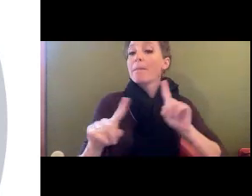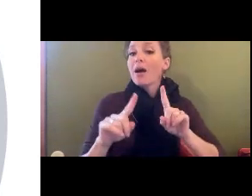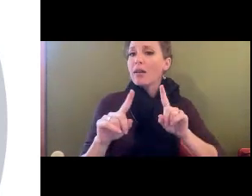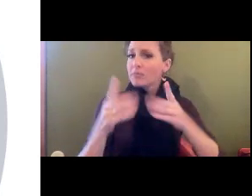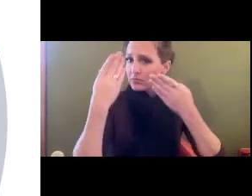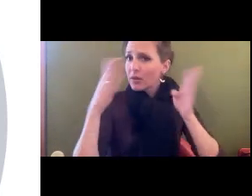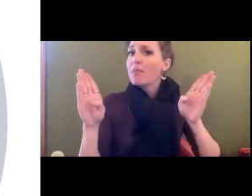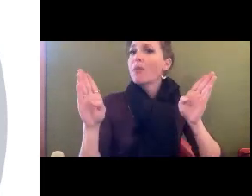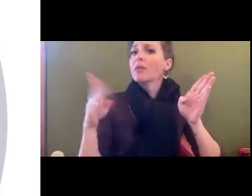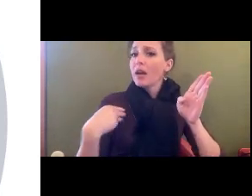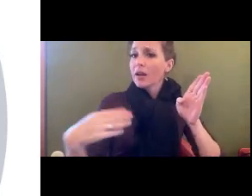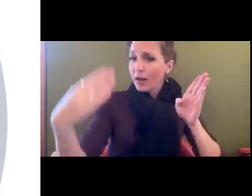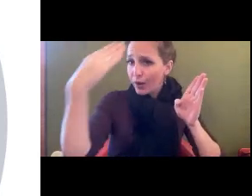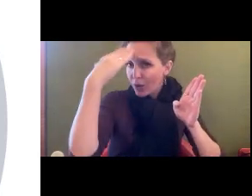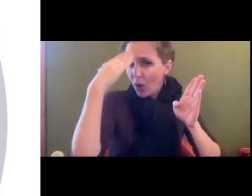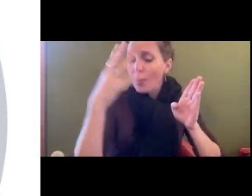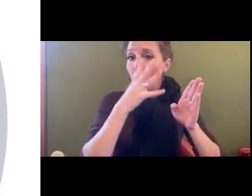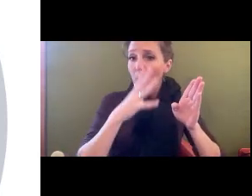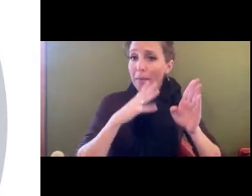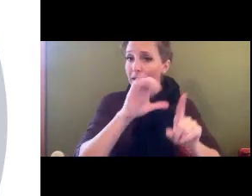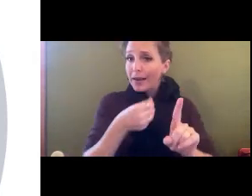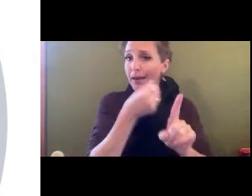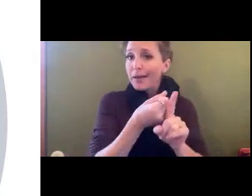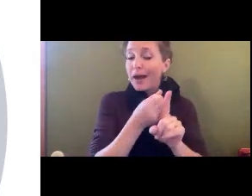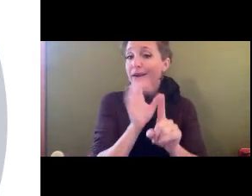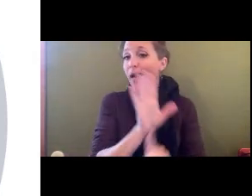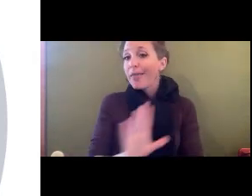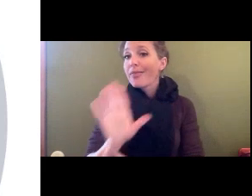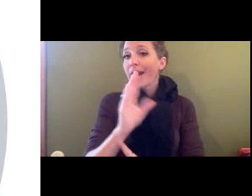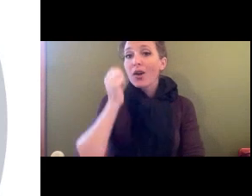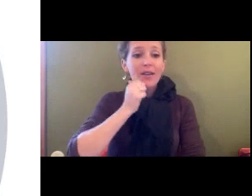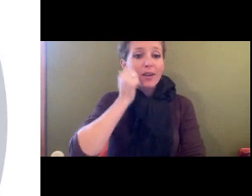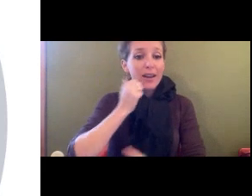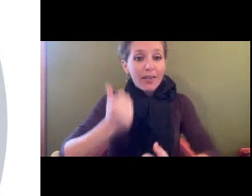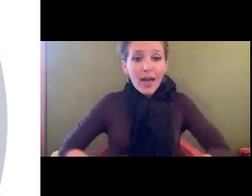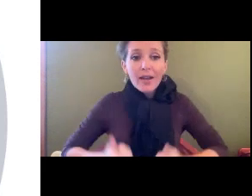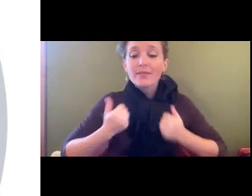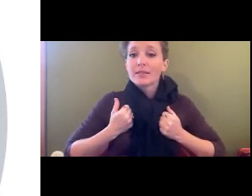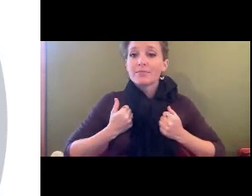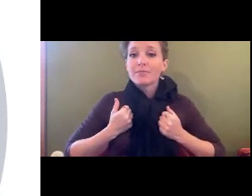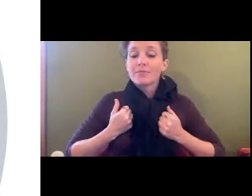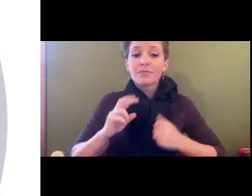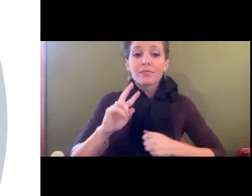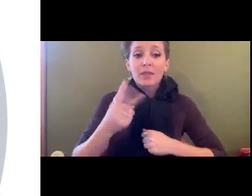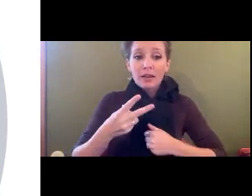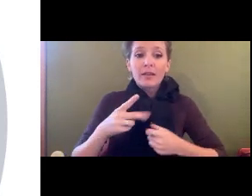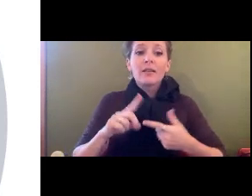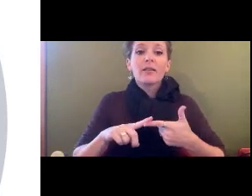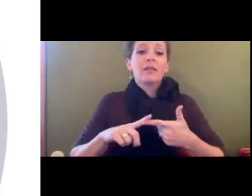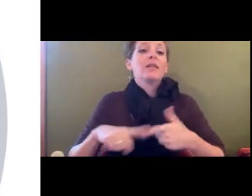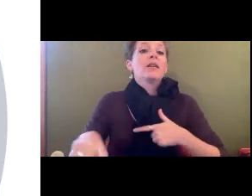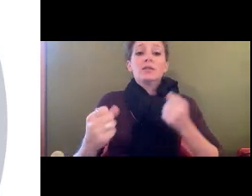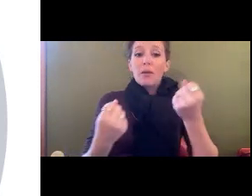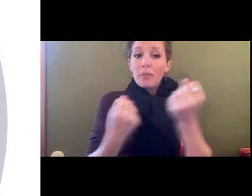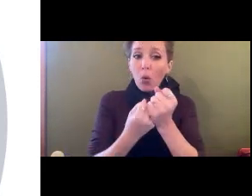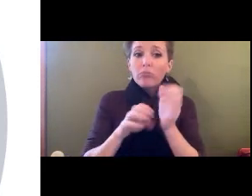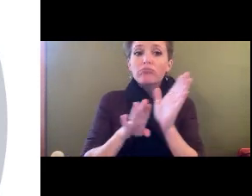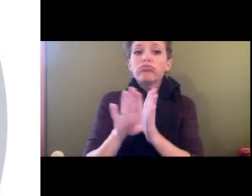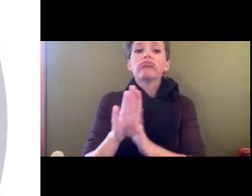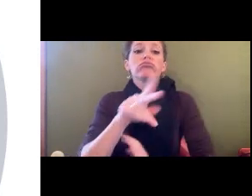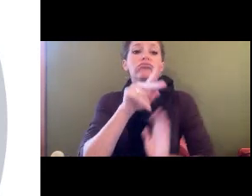that women in agriculture have on their everyday lives. We want to support the development of policies conducive to the empowerment